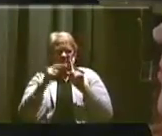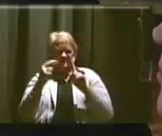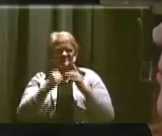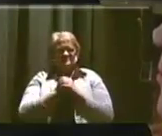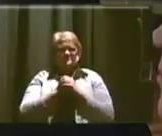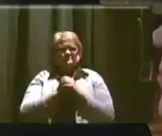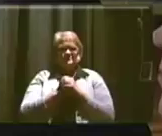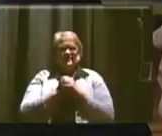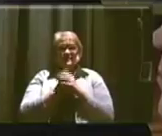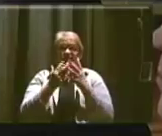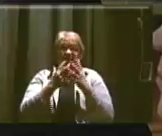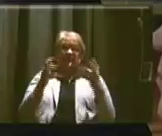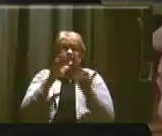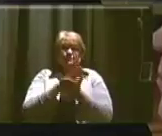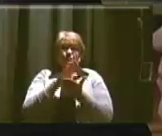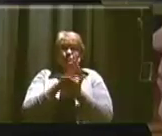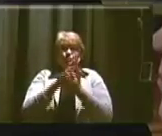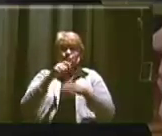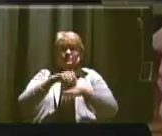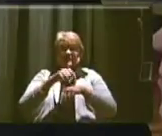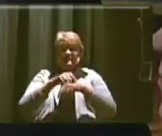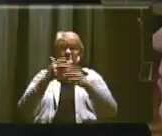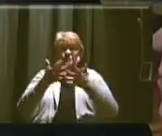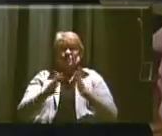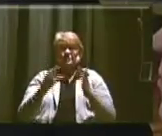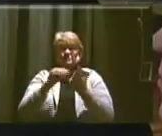how much school time is lost when